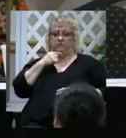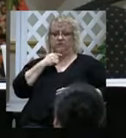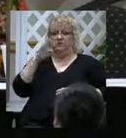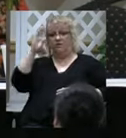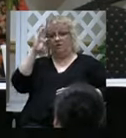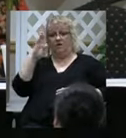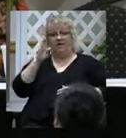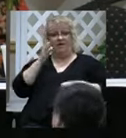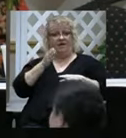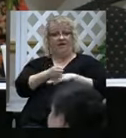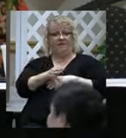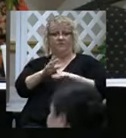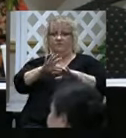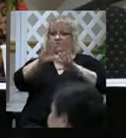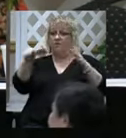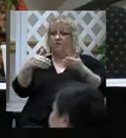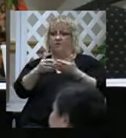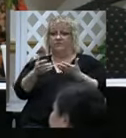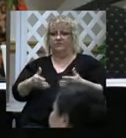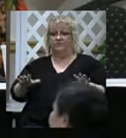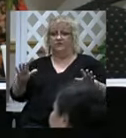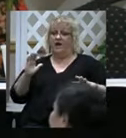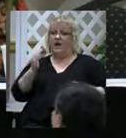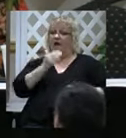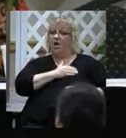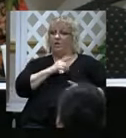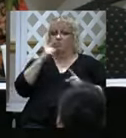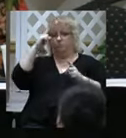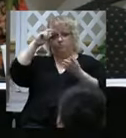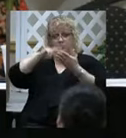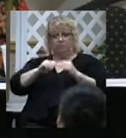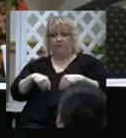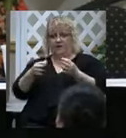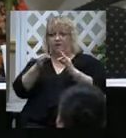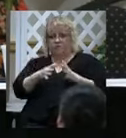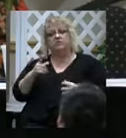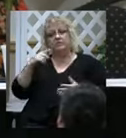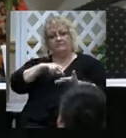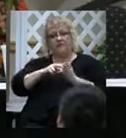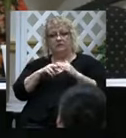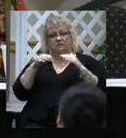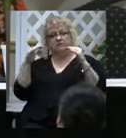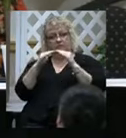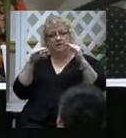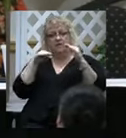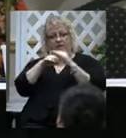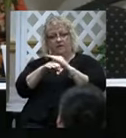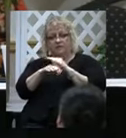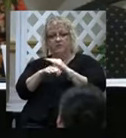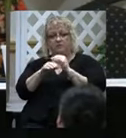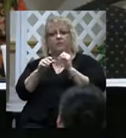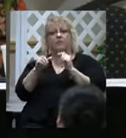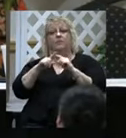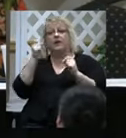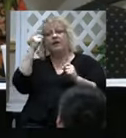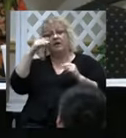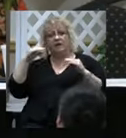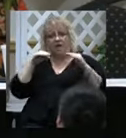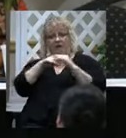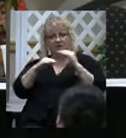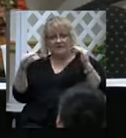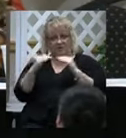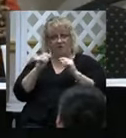end of the day, the whole reason we're providing interpreters is to provide meaningful access. Without quality, you don't have meaningful